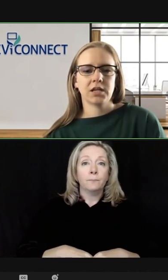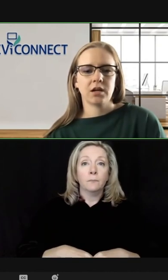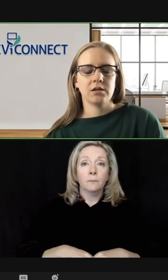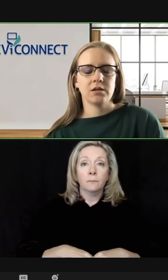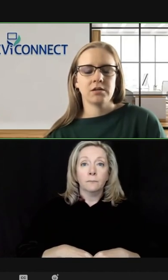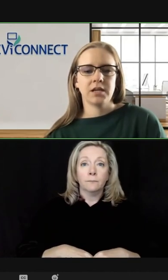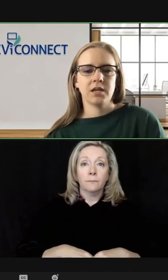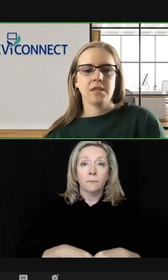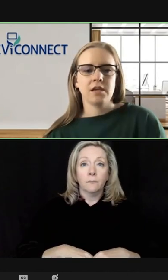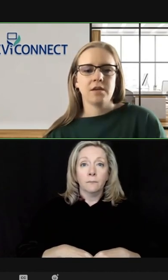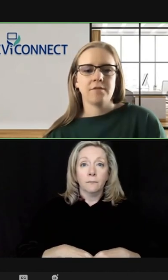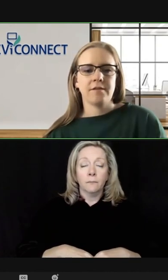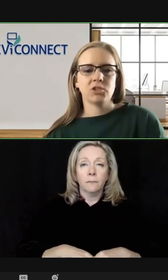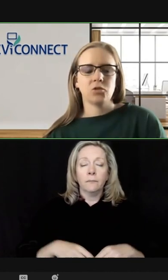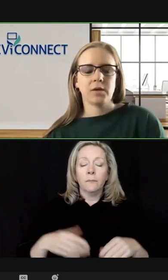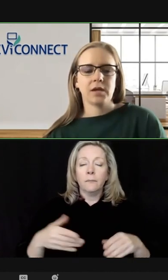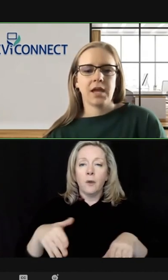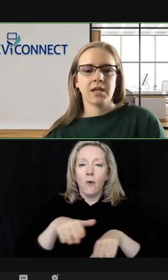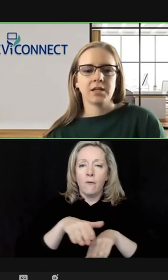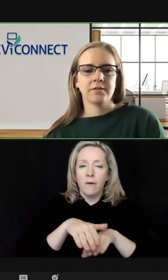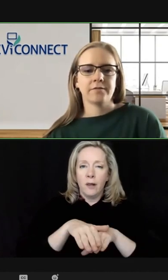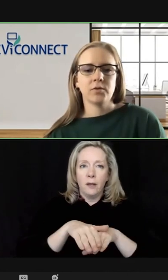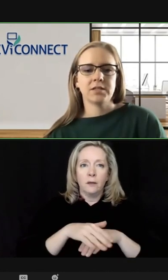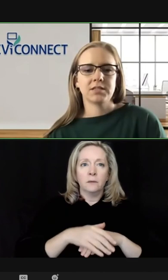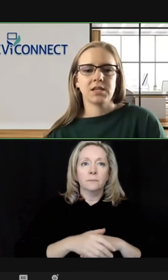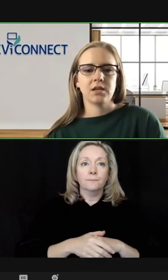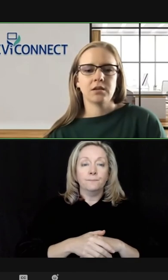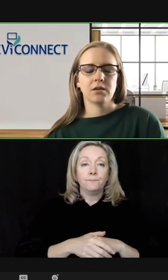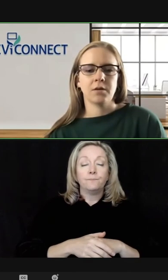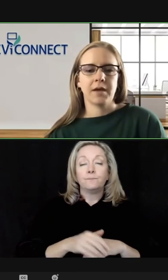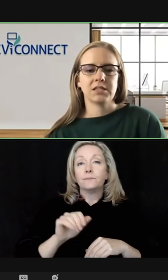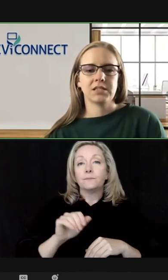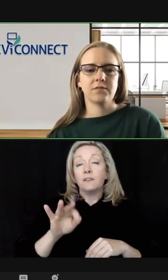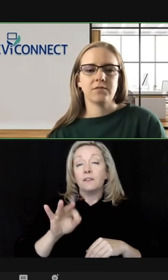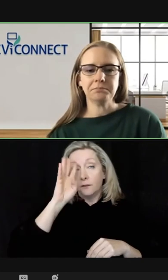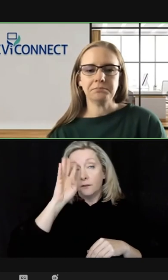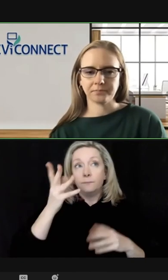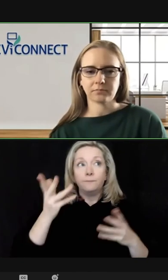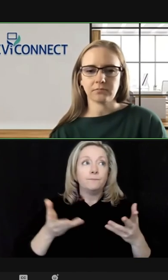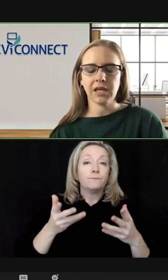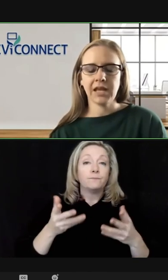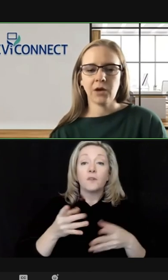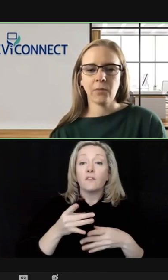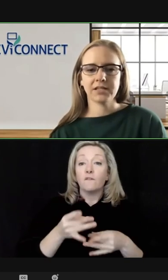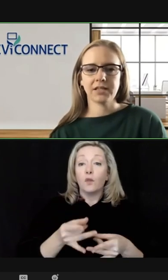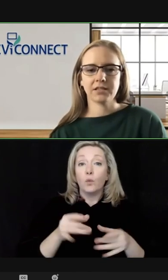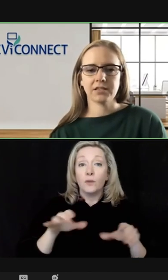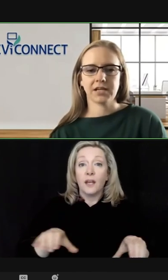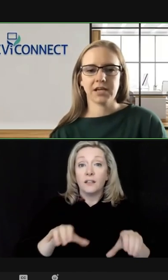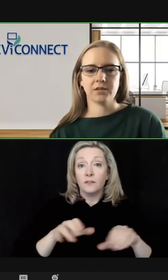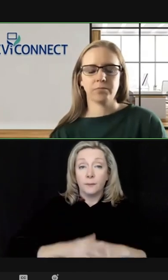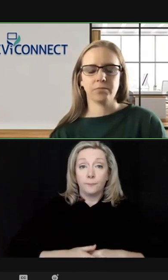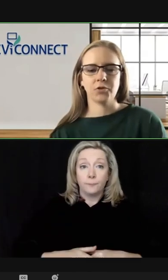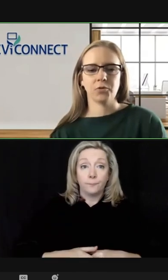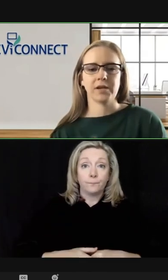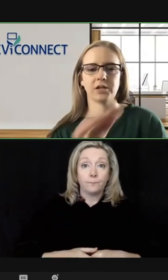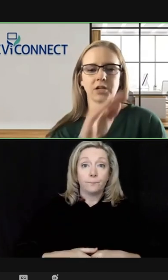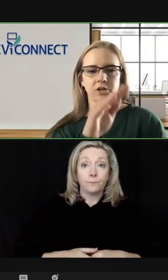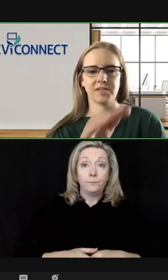as Judy Endicott calls it, if I was doing a fluency activity and I wanted to get